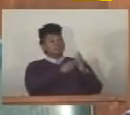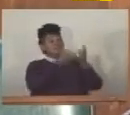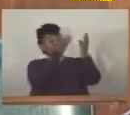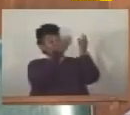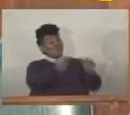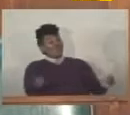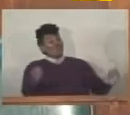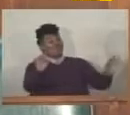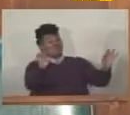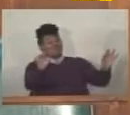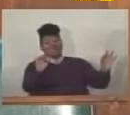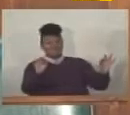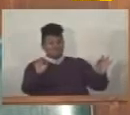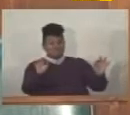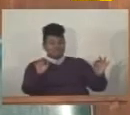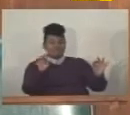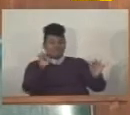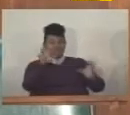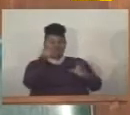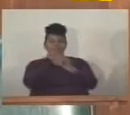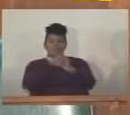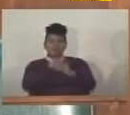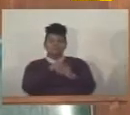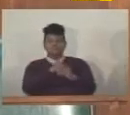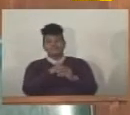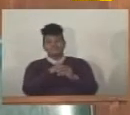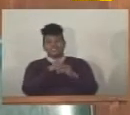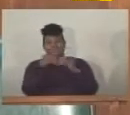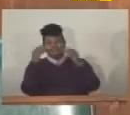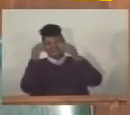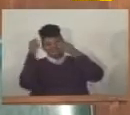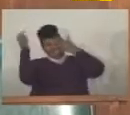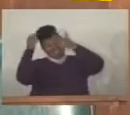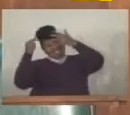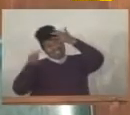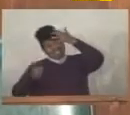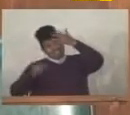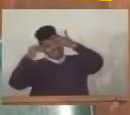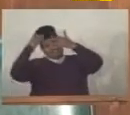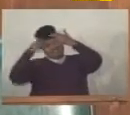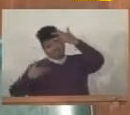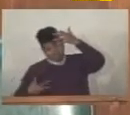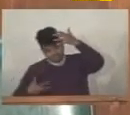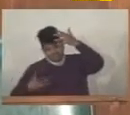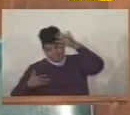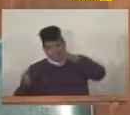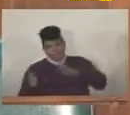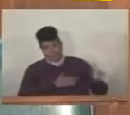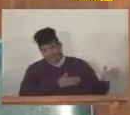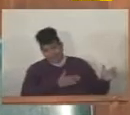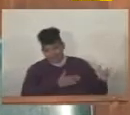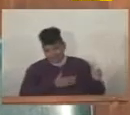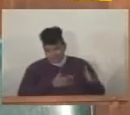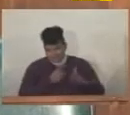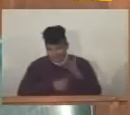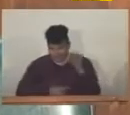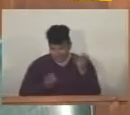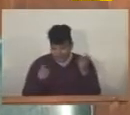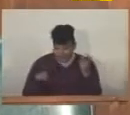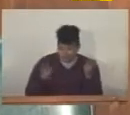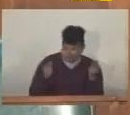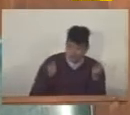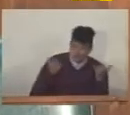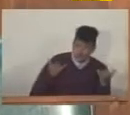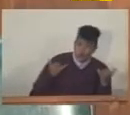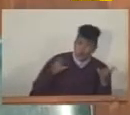It has to be a part of a package. But what we have to do now is